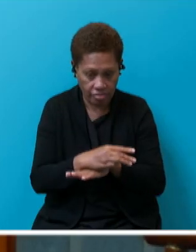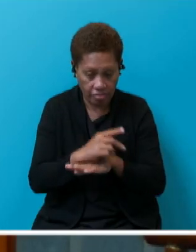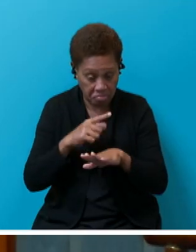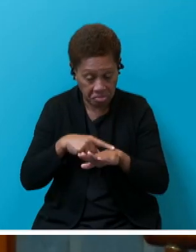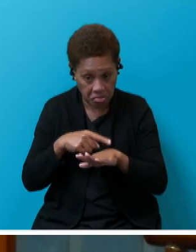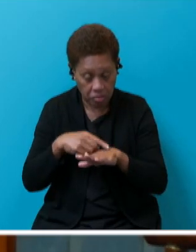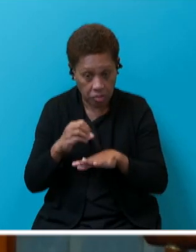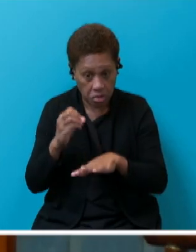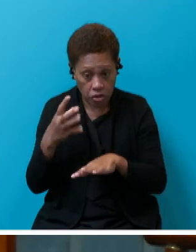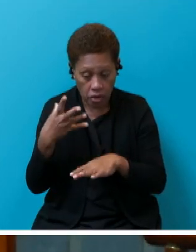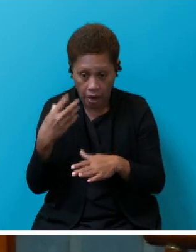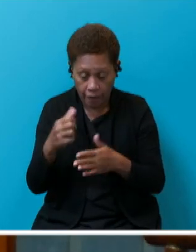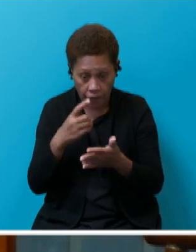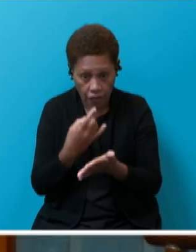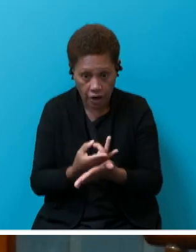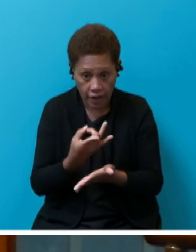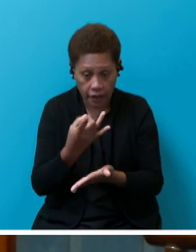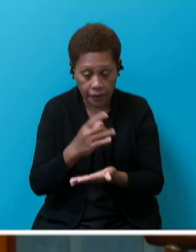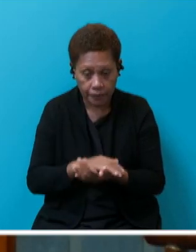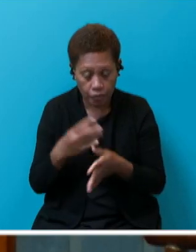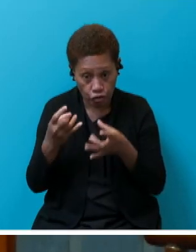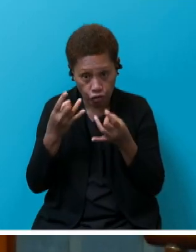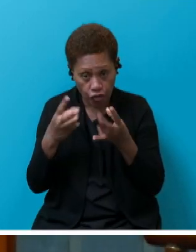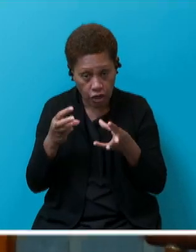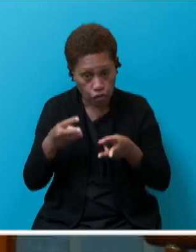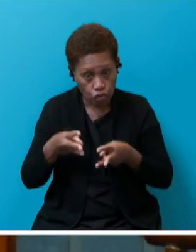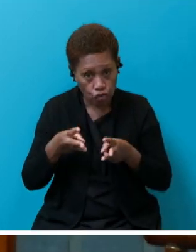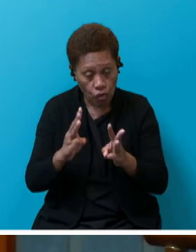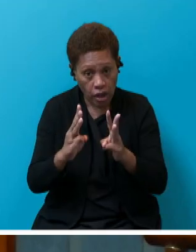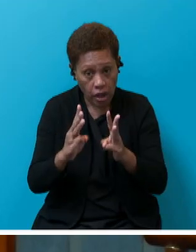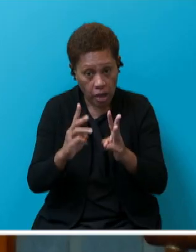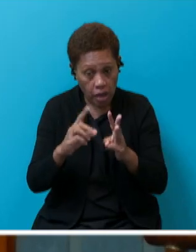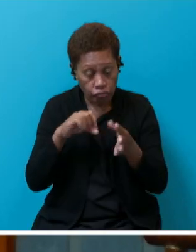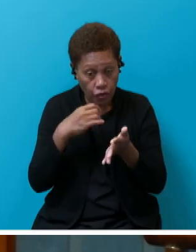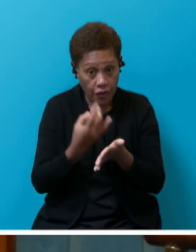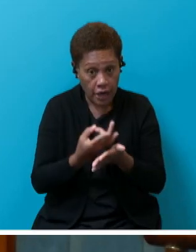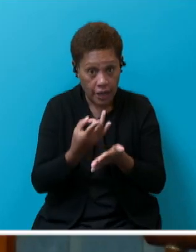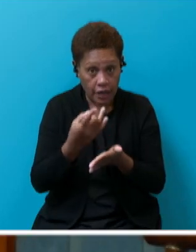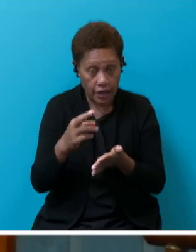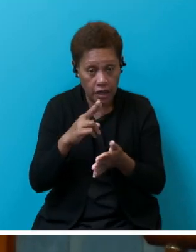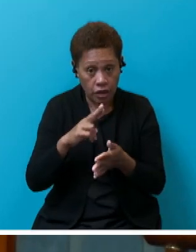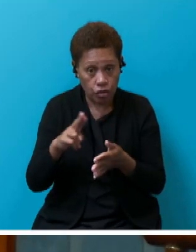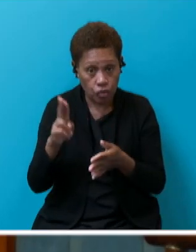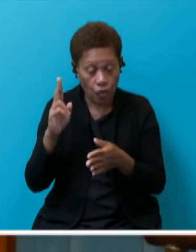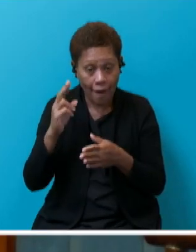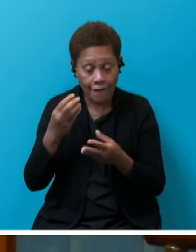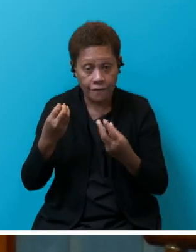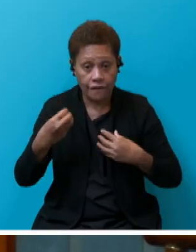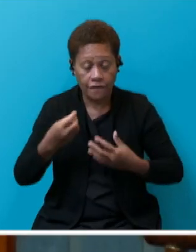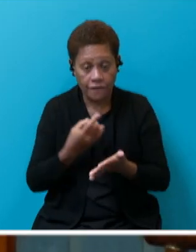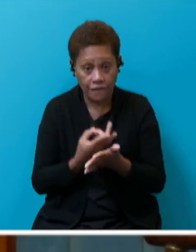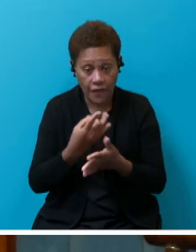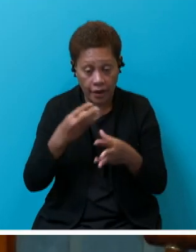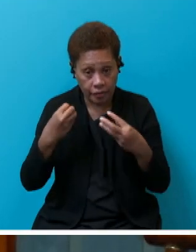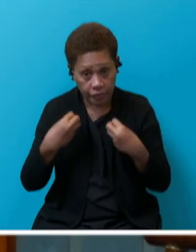is crowdfunding, which provides a way of raising money on a approved online platform to fund businesses,